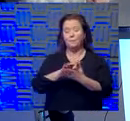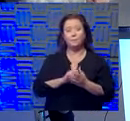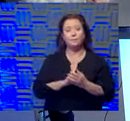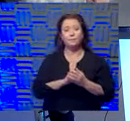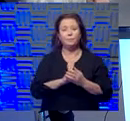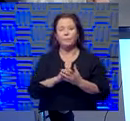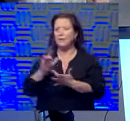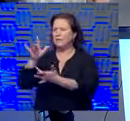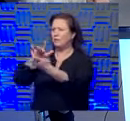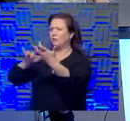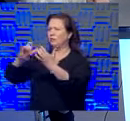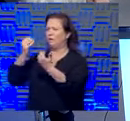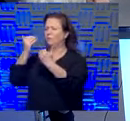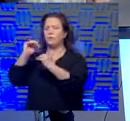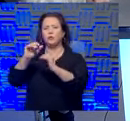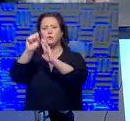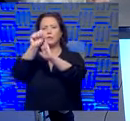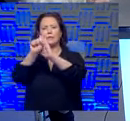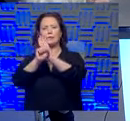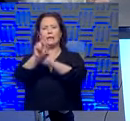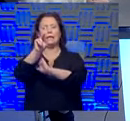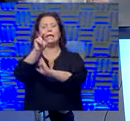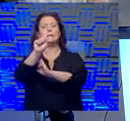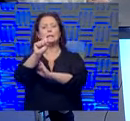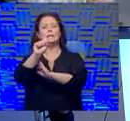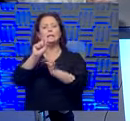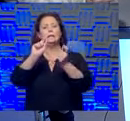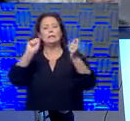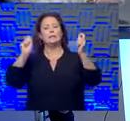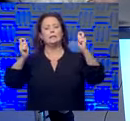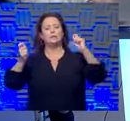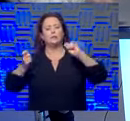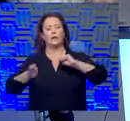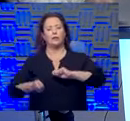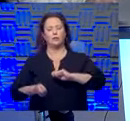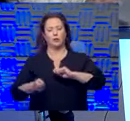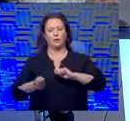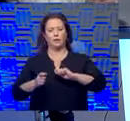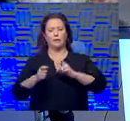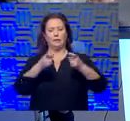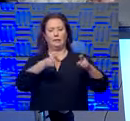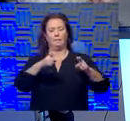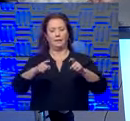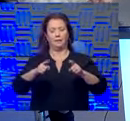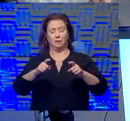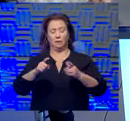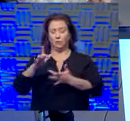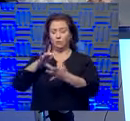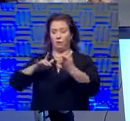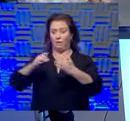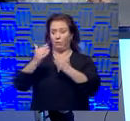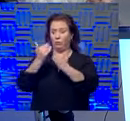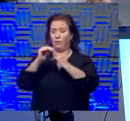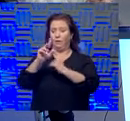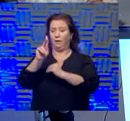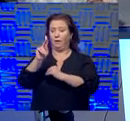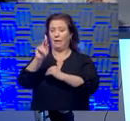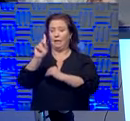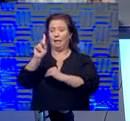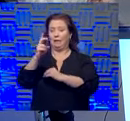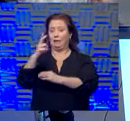look at the travel restrictions first for the state of Kansas. Does the change in events yesterday change the travel restrictions for KDHE?